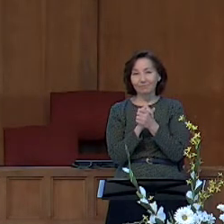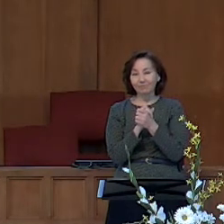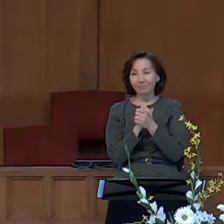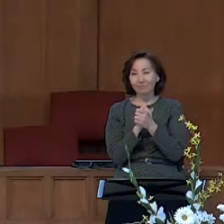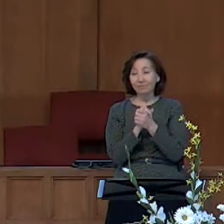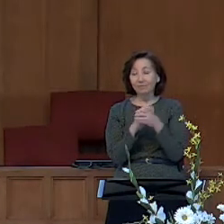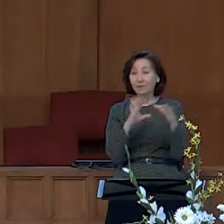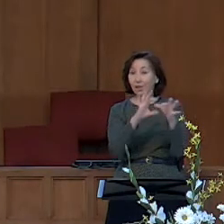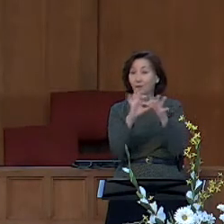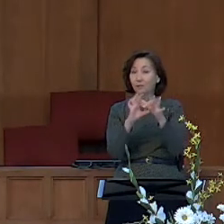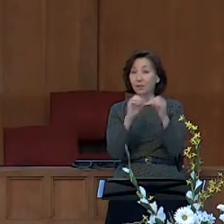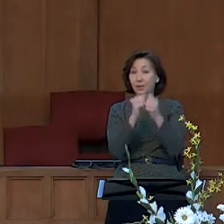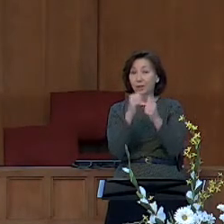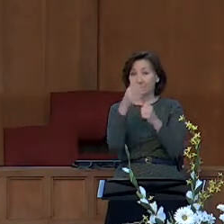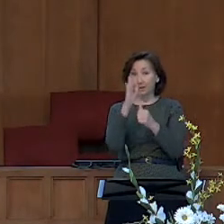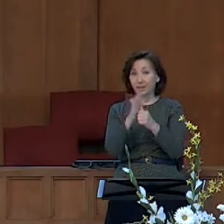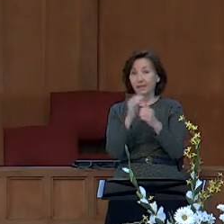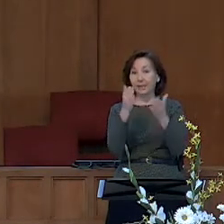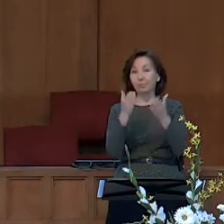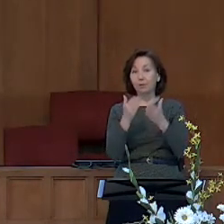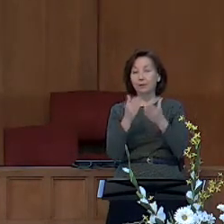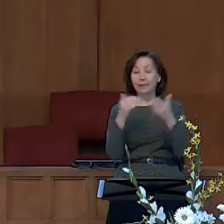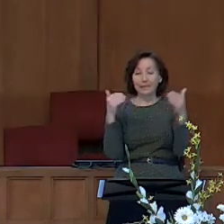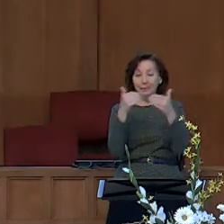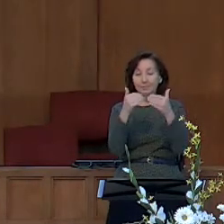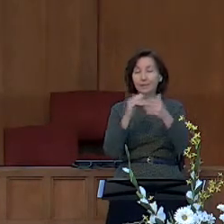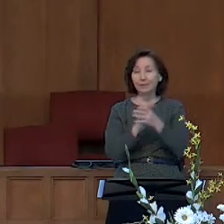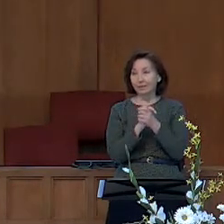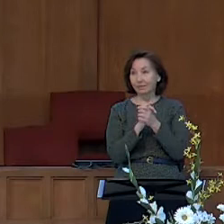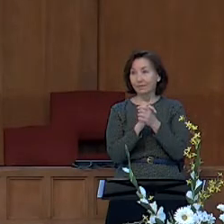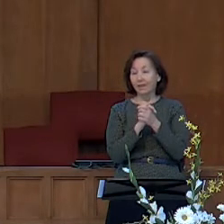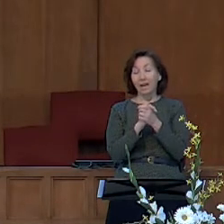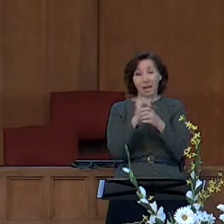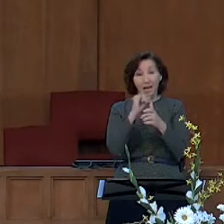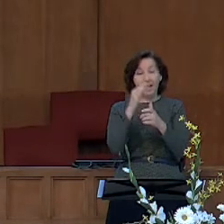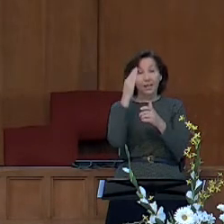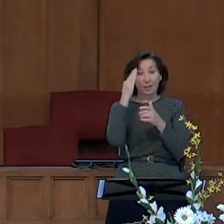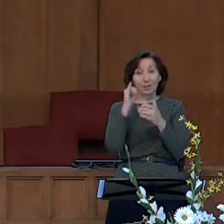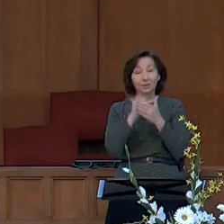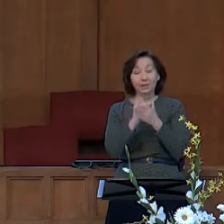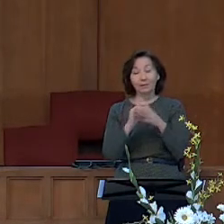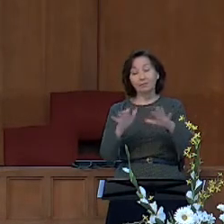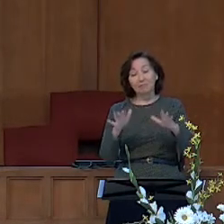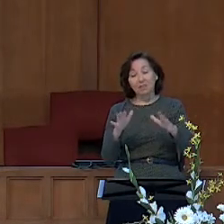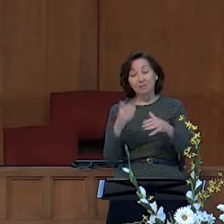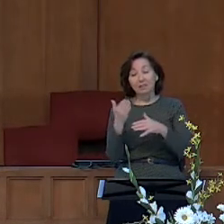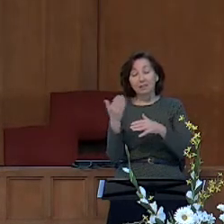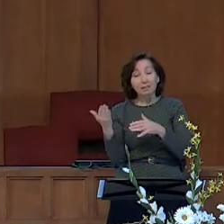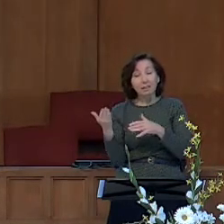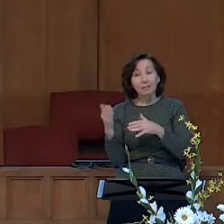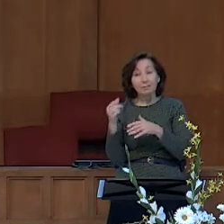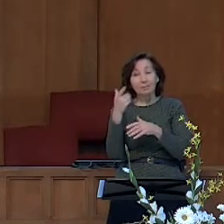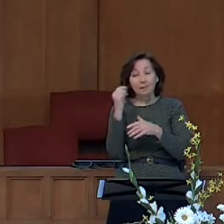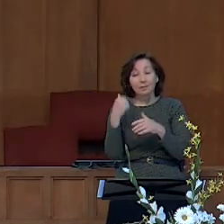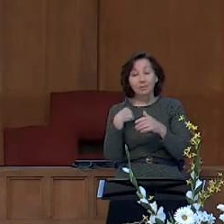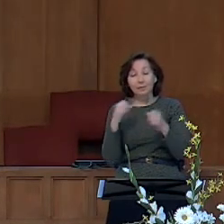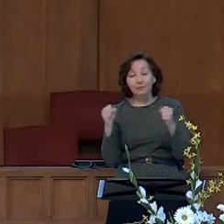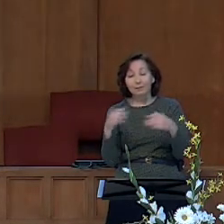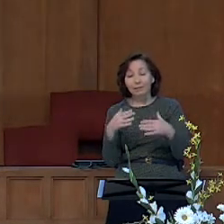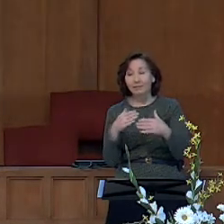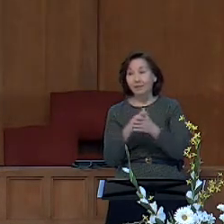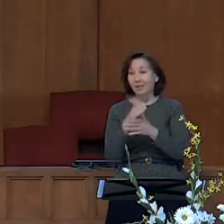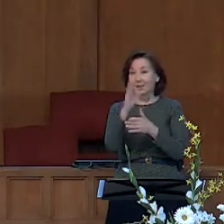your relationship with God, God desires intimacy. I know that's a frightening thing sometimes because we fear it.